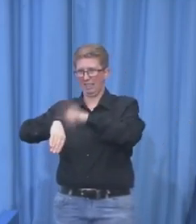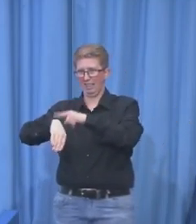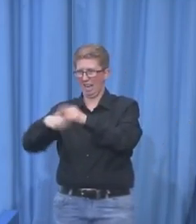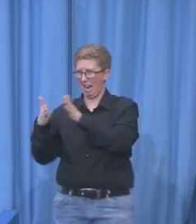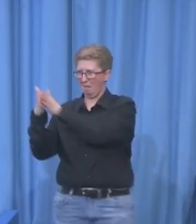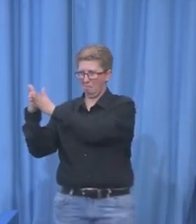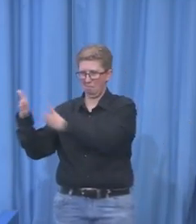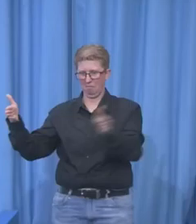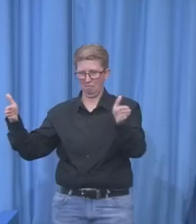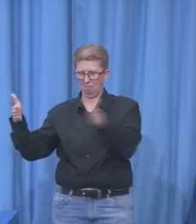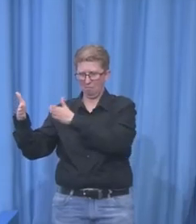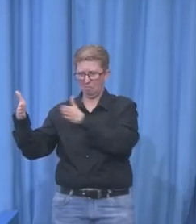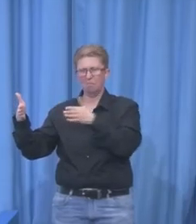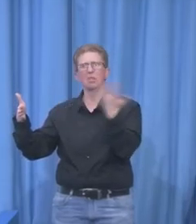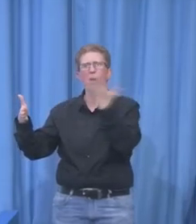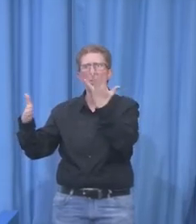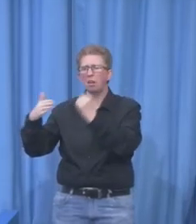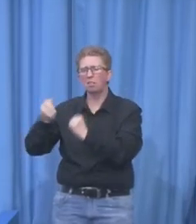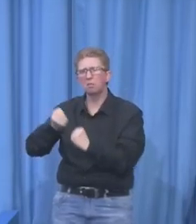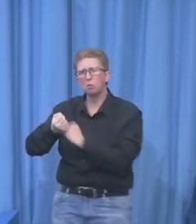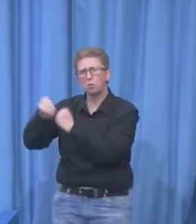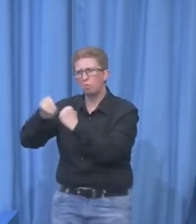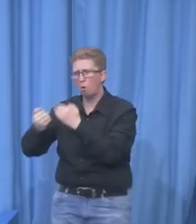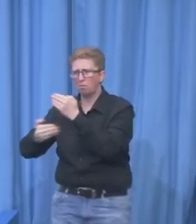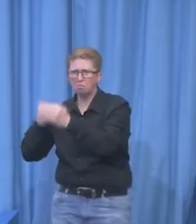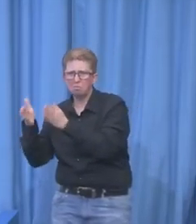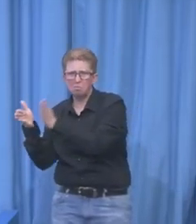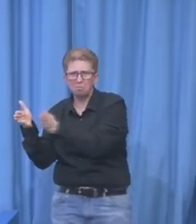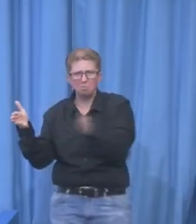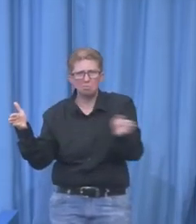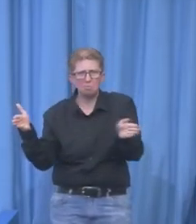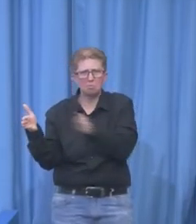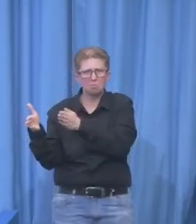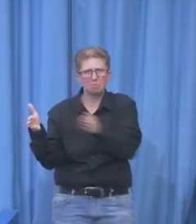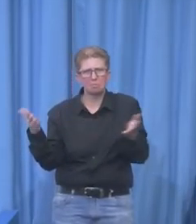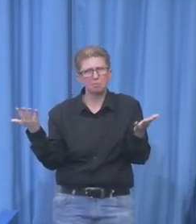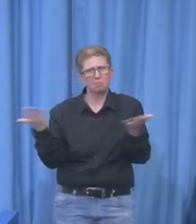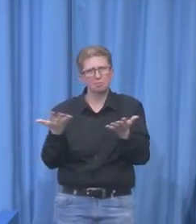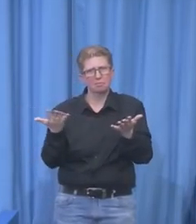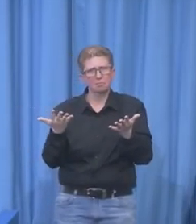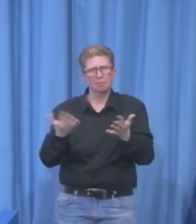Sorry, was the first part just in relation to the outcomes, job outcomes?